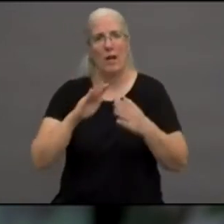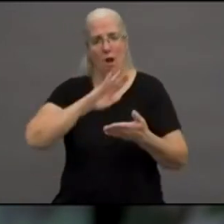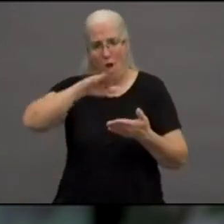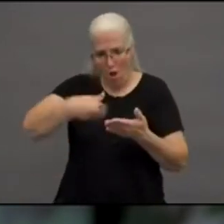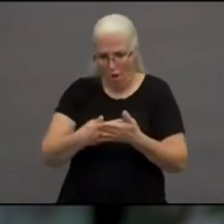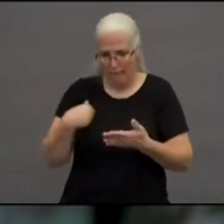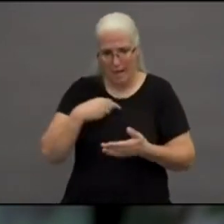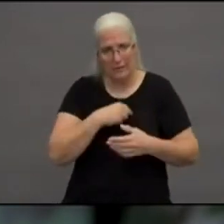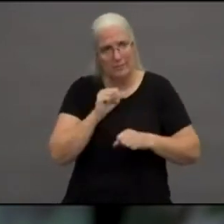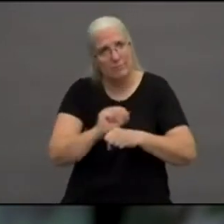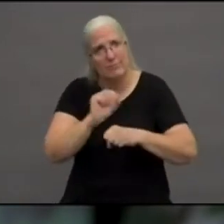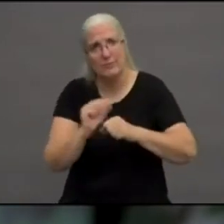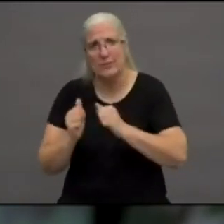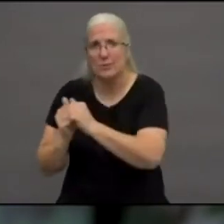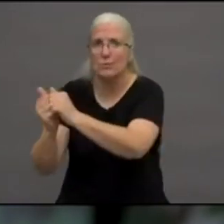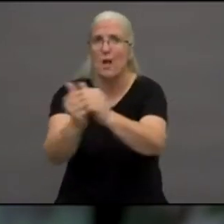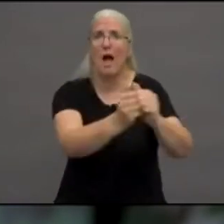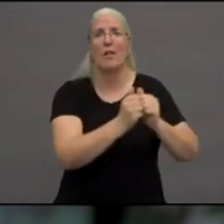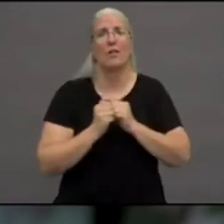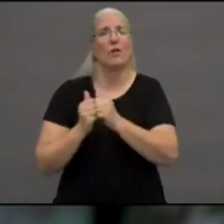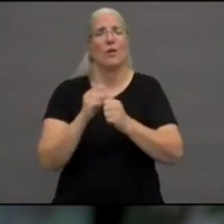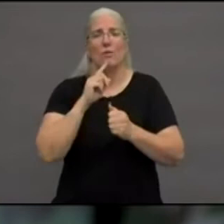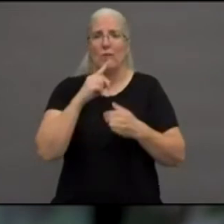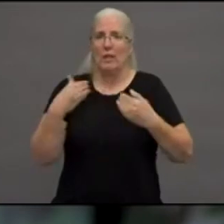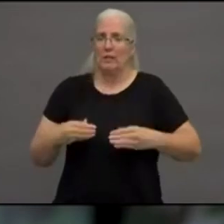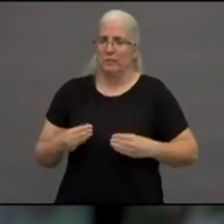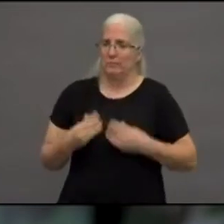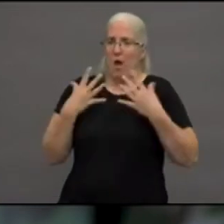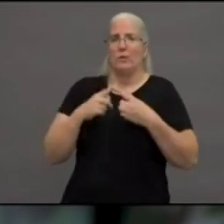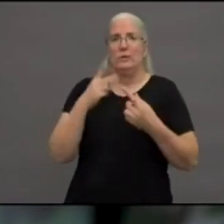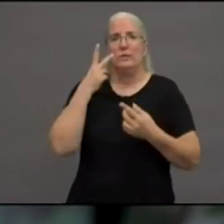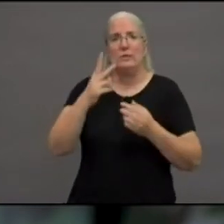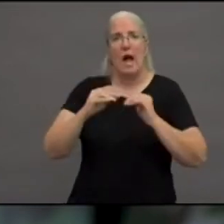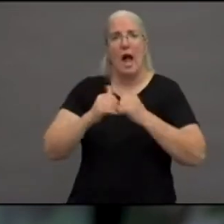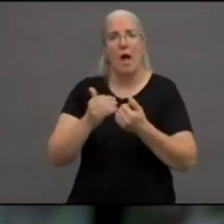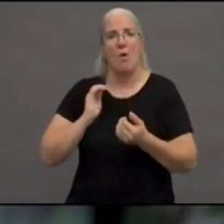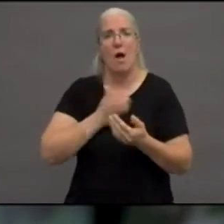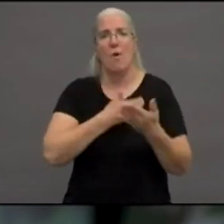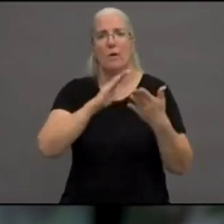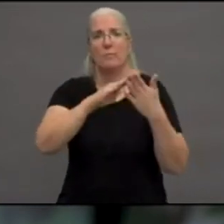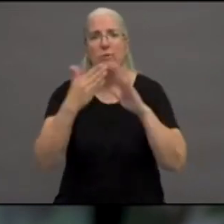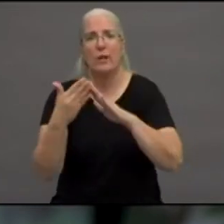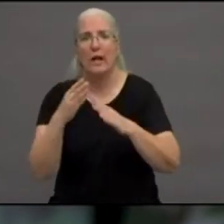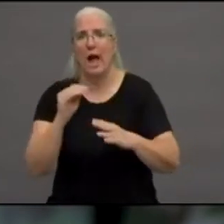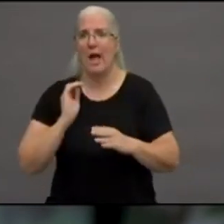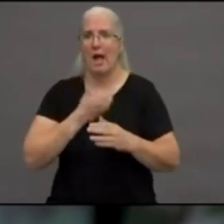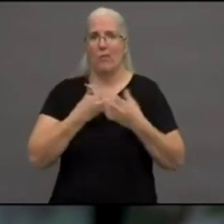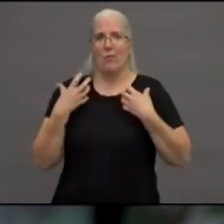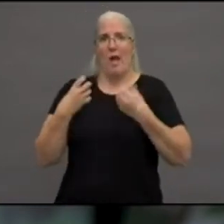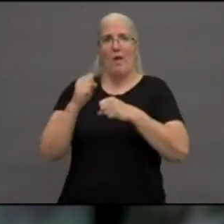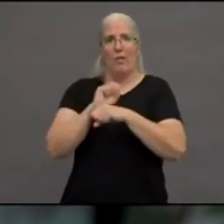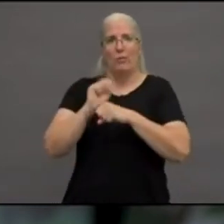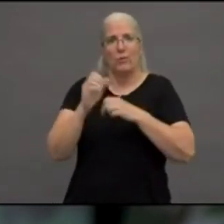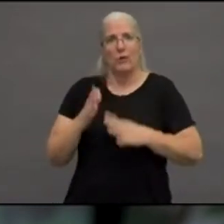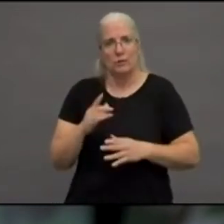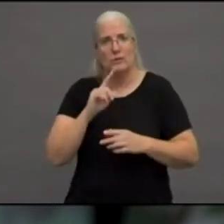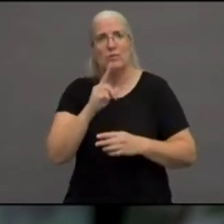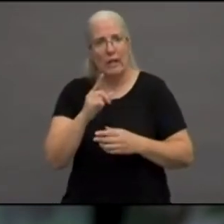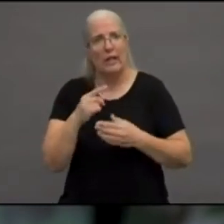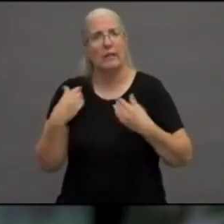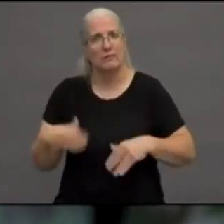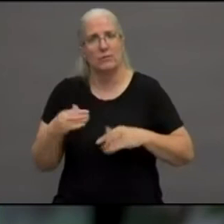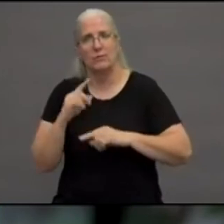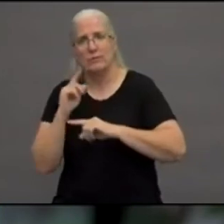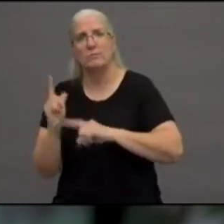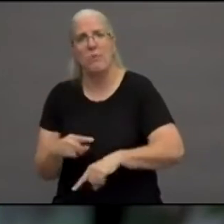so inspiring to see the healthcare workers coming in day after day. And as we have we're 6 months into